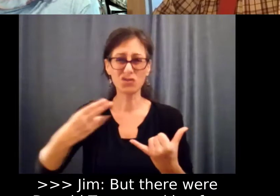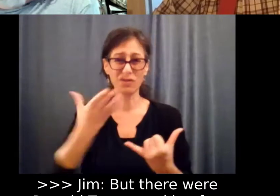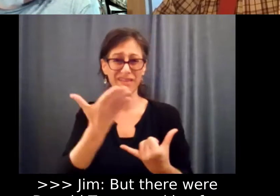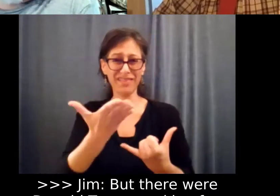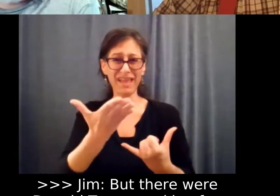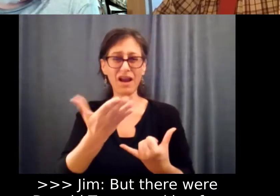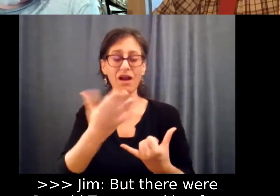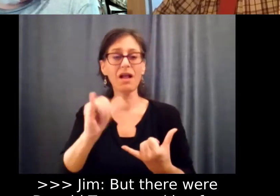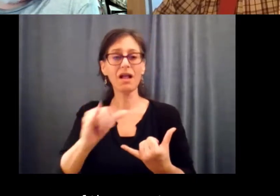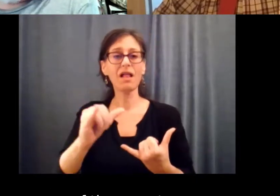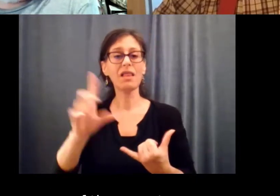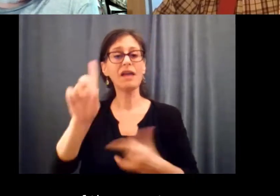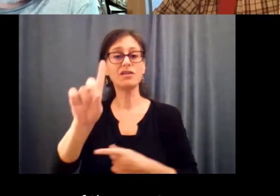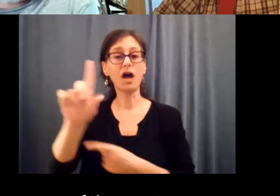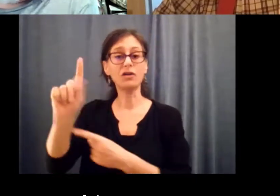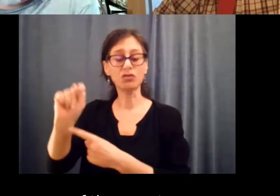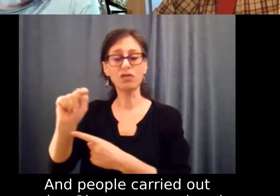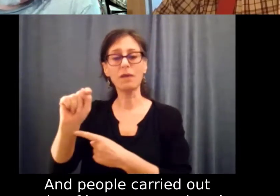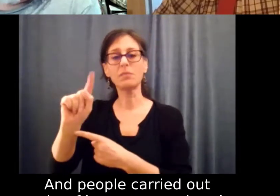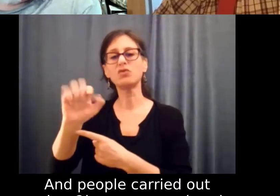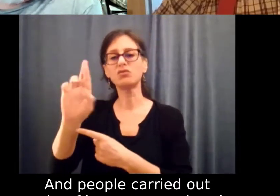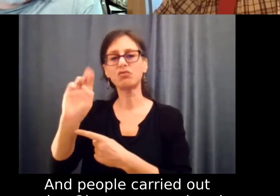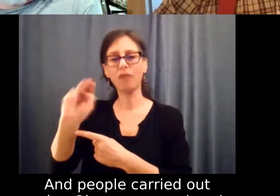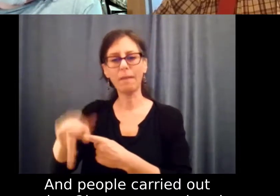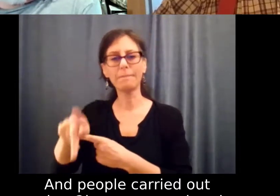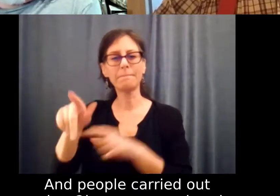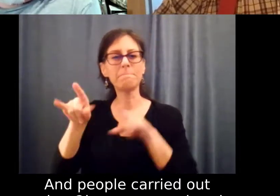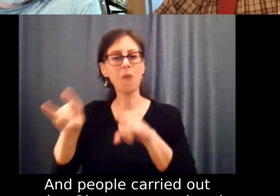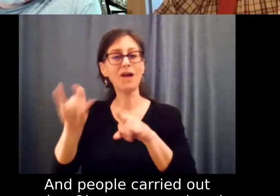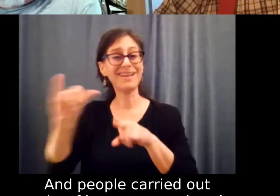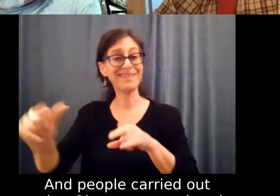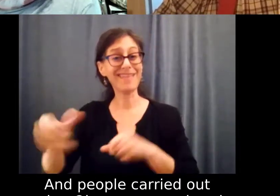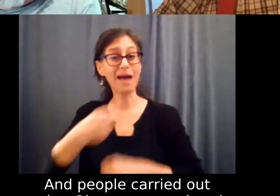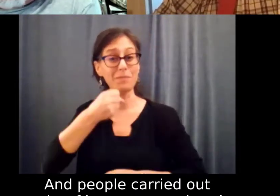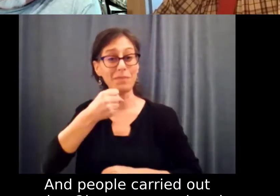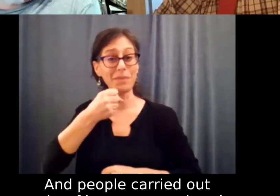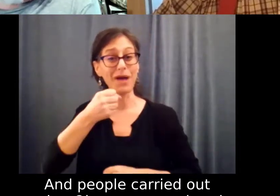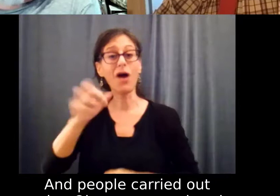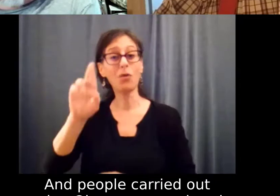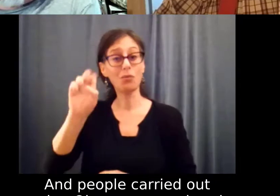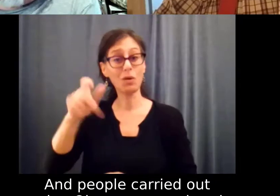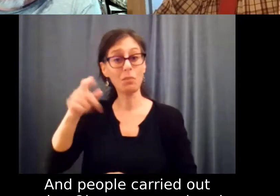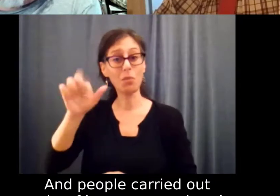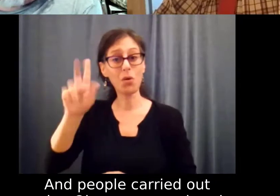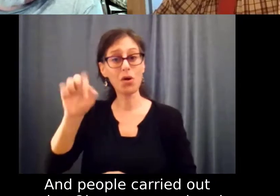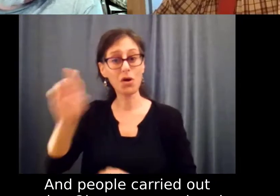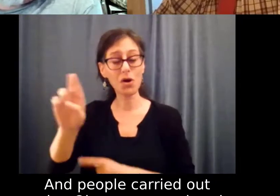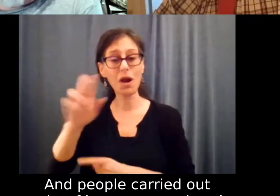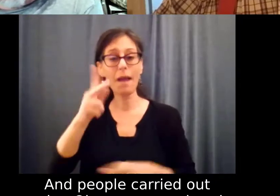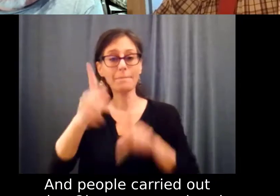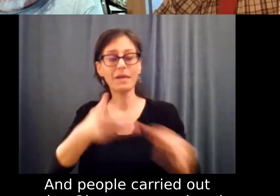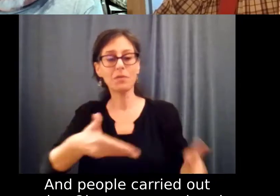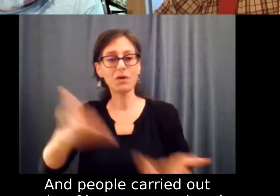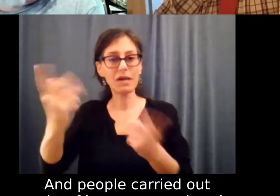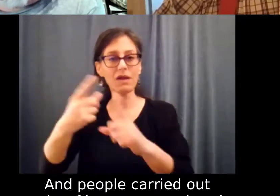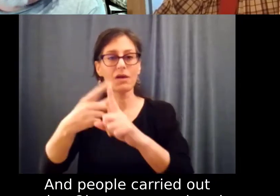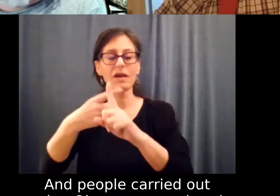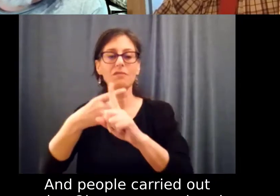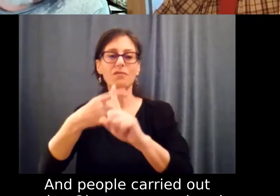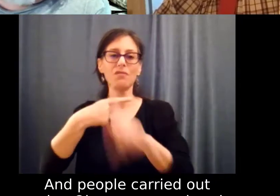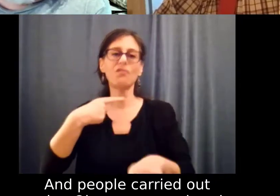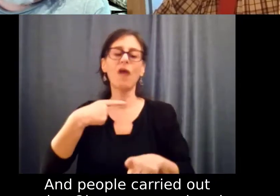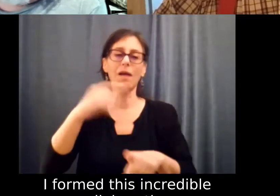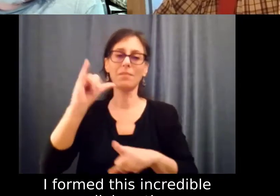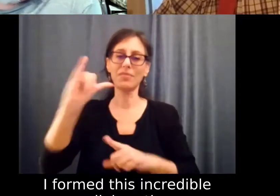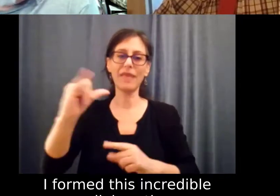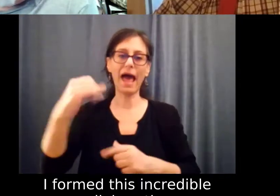Like Donald Trump making fun of the reporter, and people being carried out of the Capitol trying to save Obamacare and